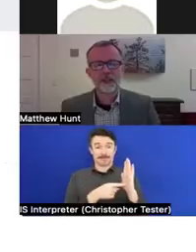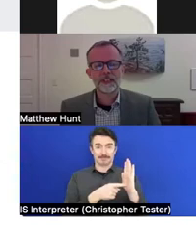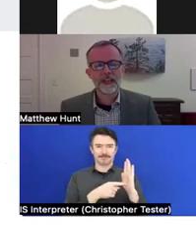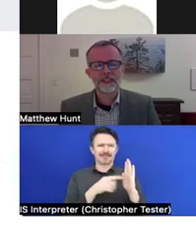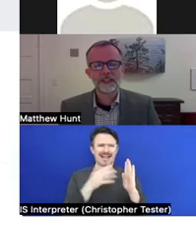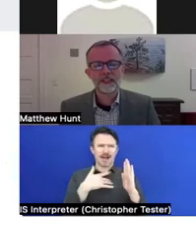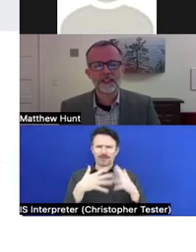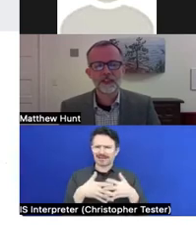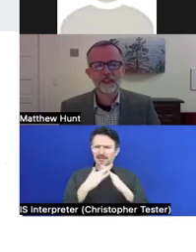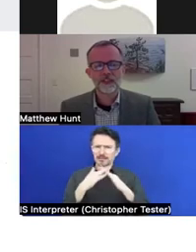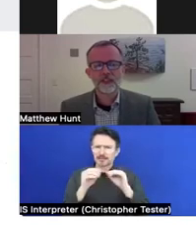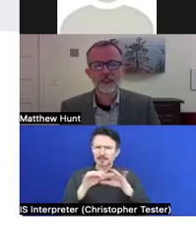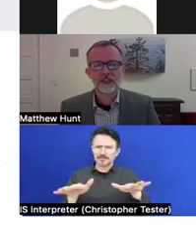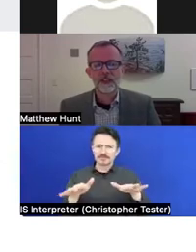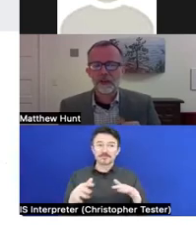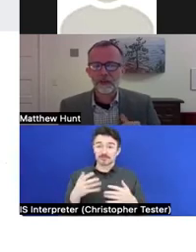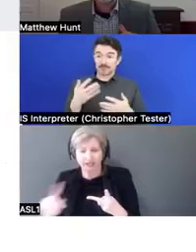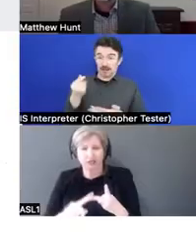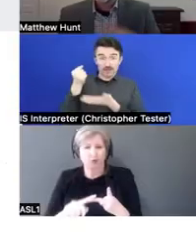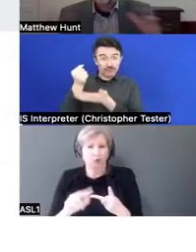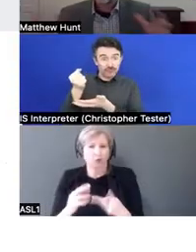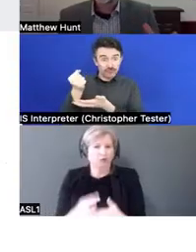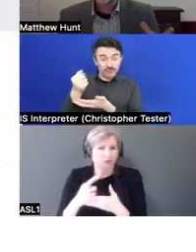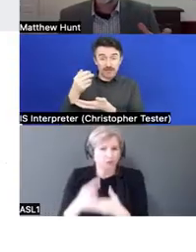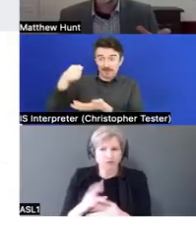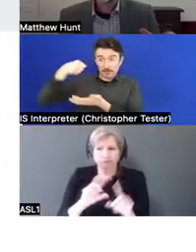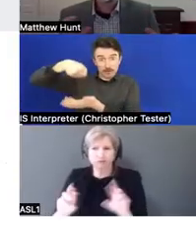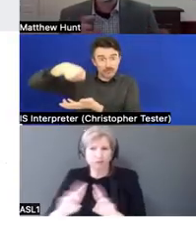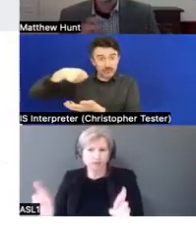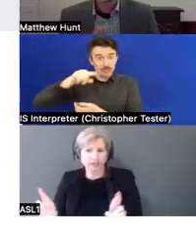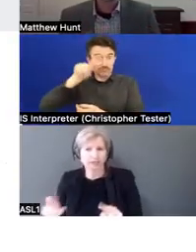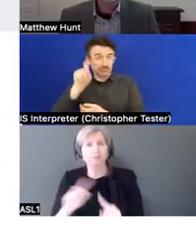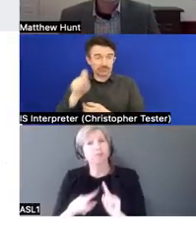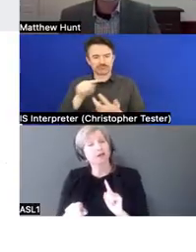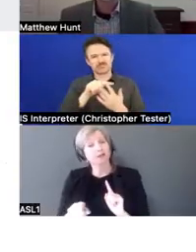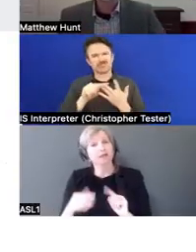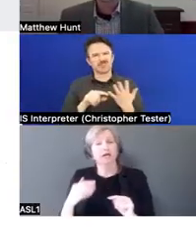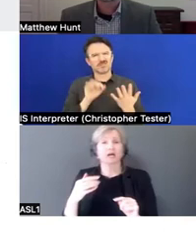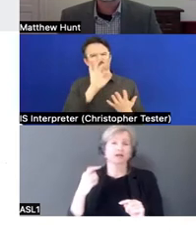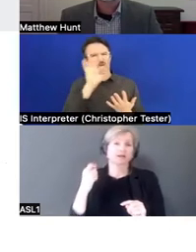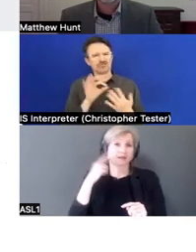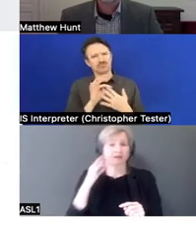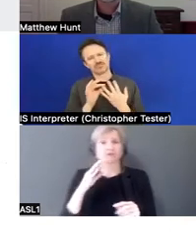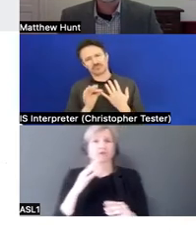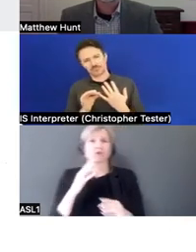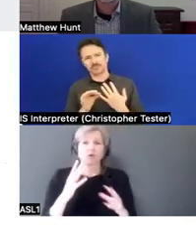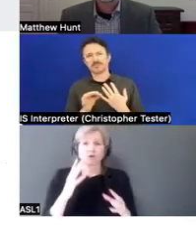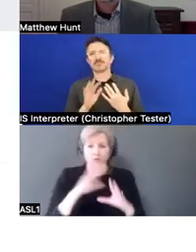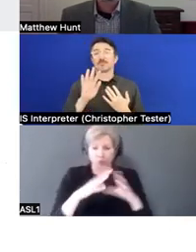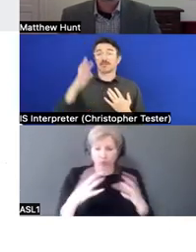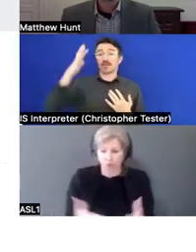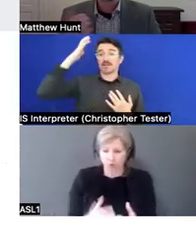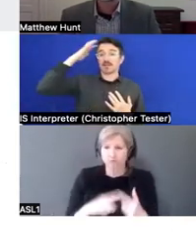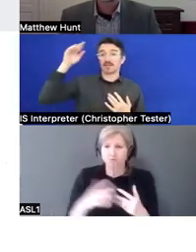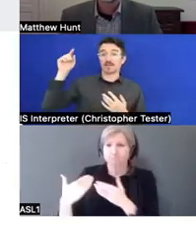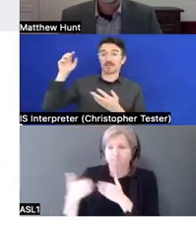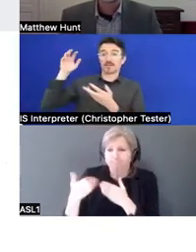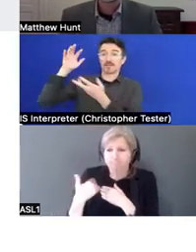put aside to these questions, but it opens up questions about the role of governance and different structures, questions